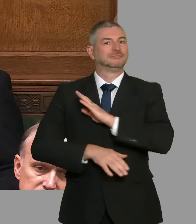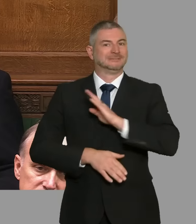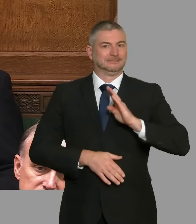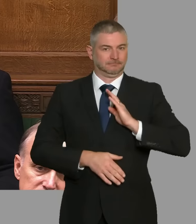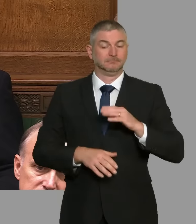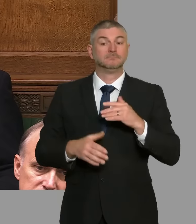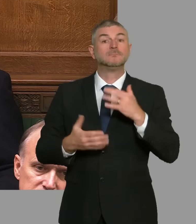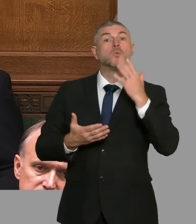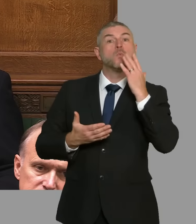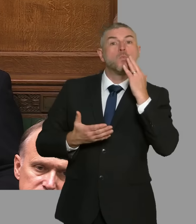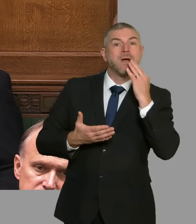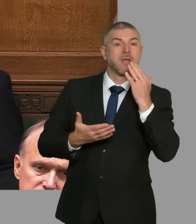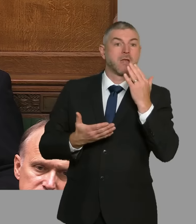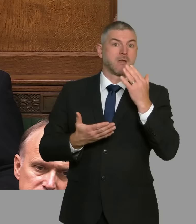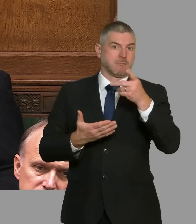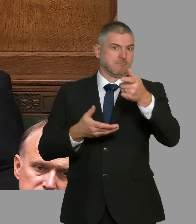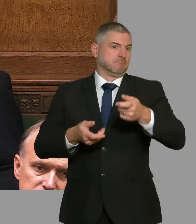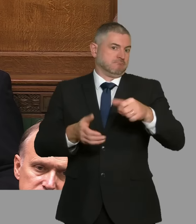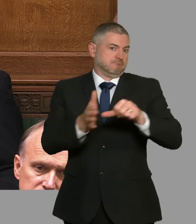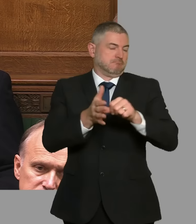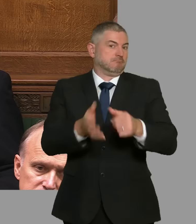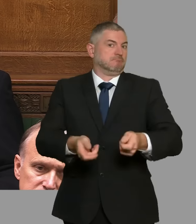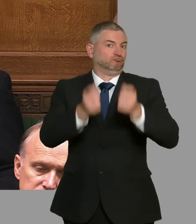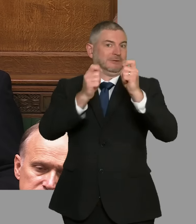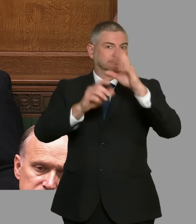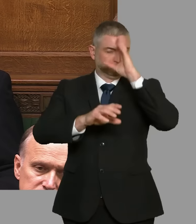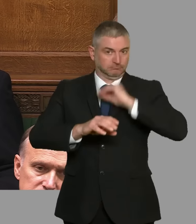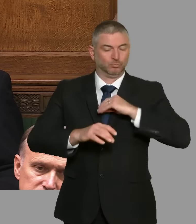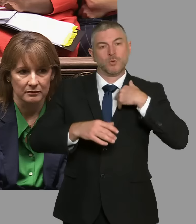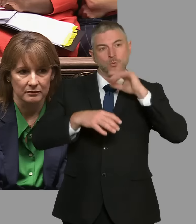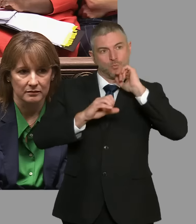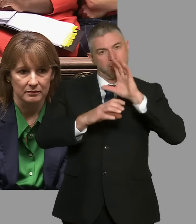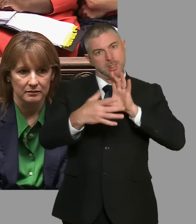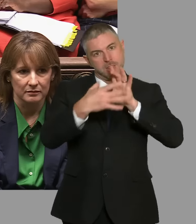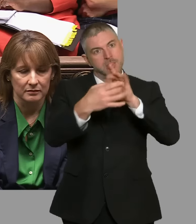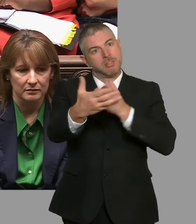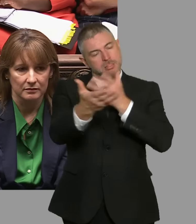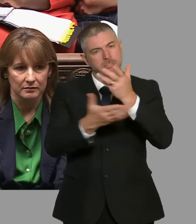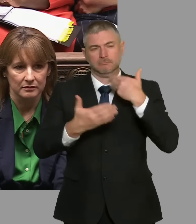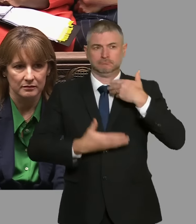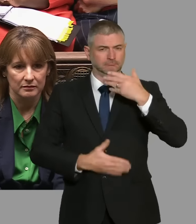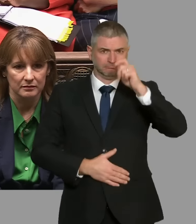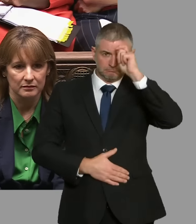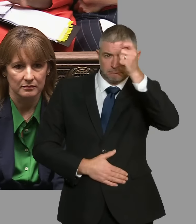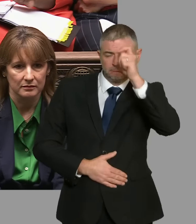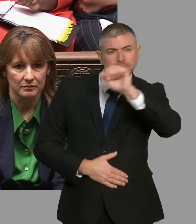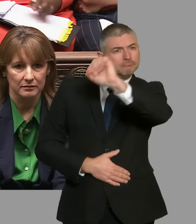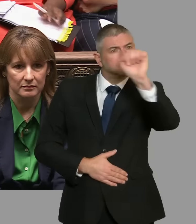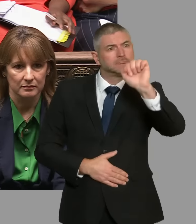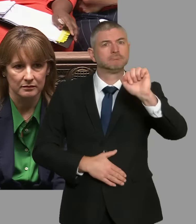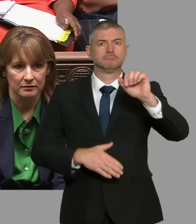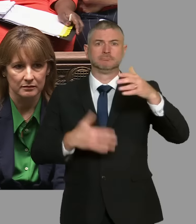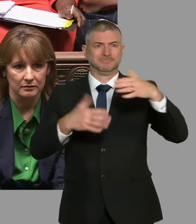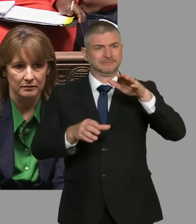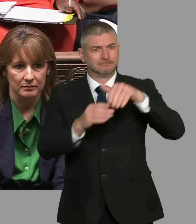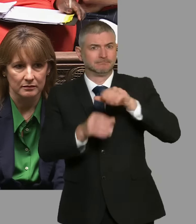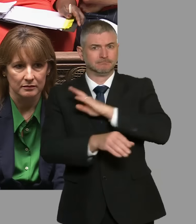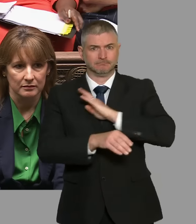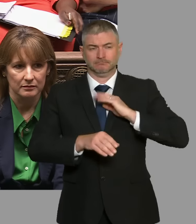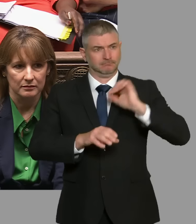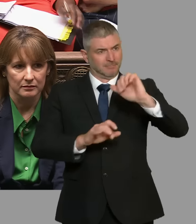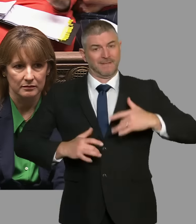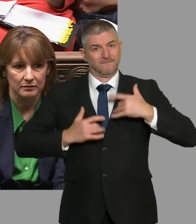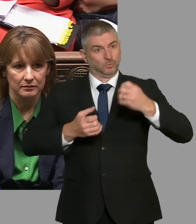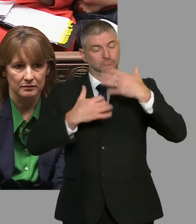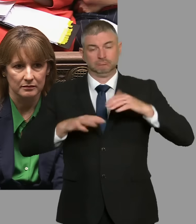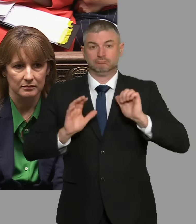them. Of course, I respect their service and their views, and will do so. We are having to get rid of unlawful legislation and putting in place